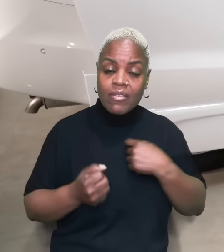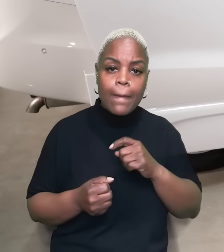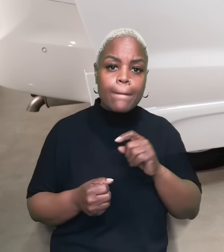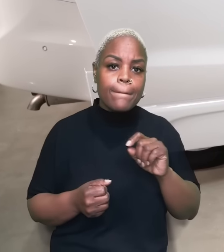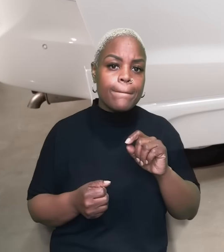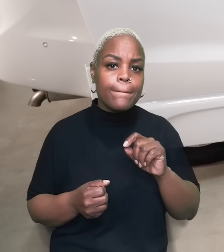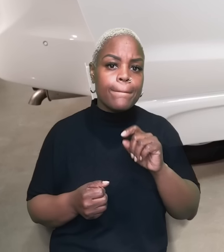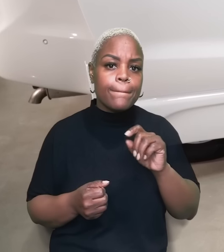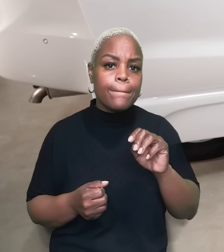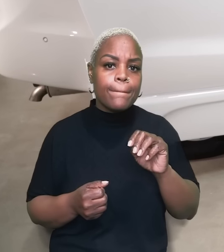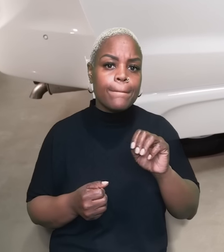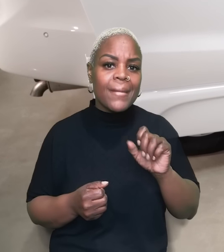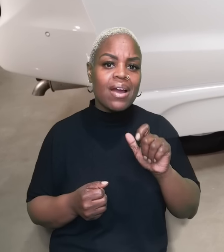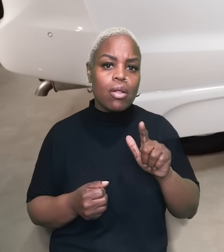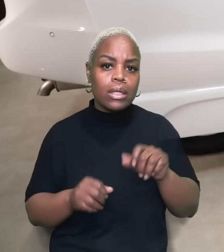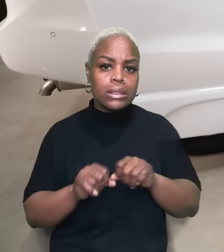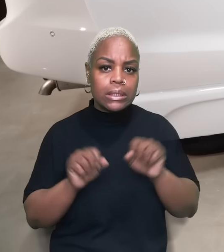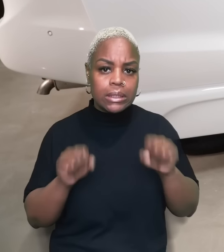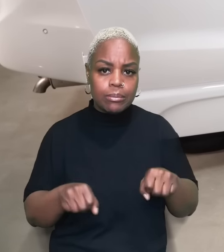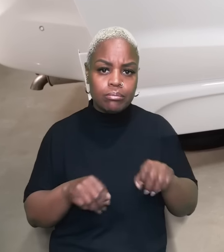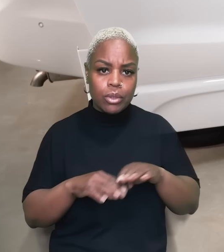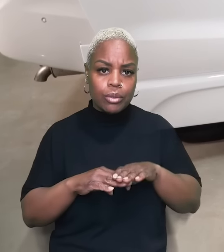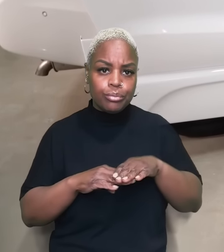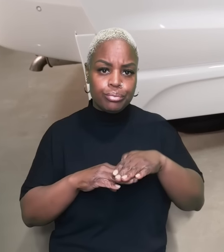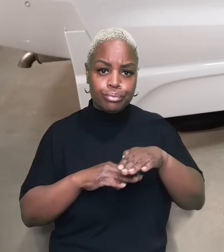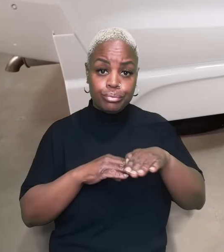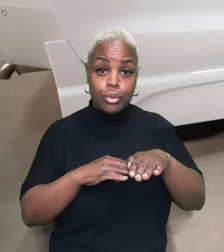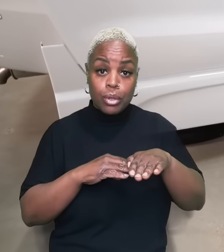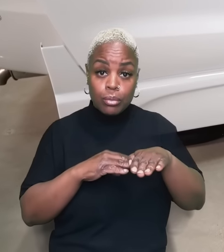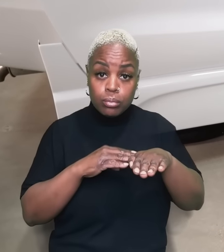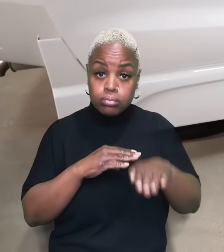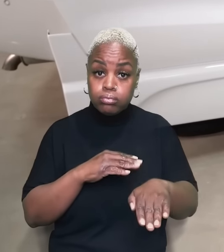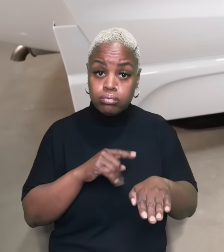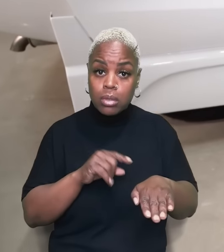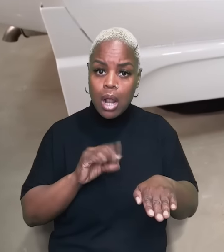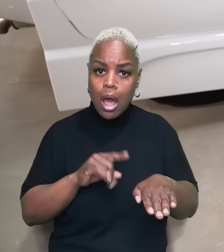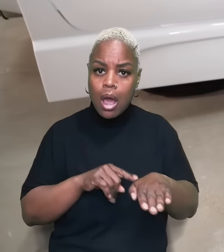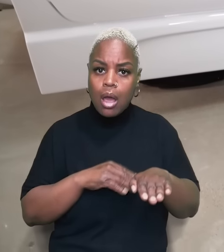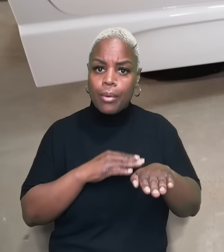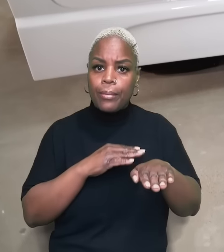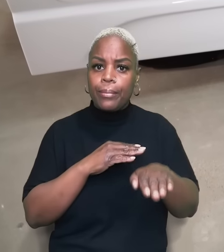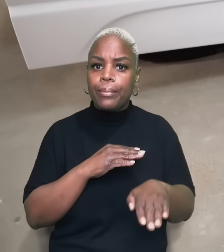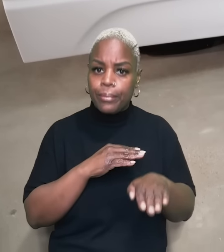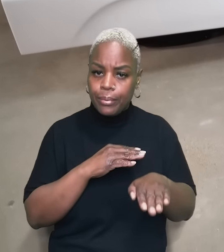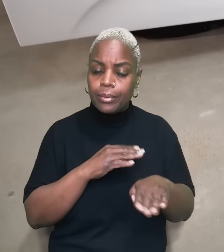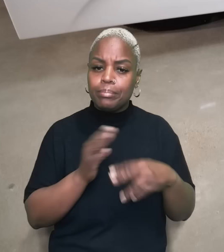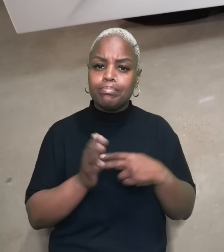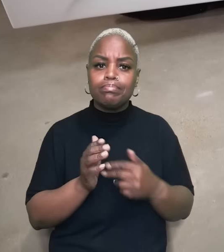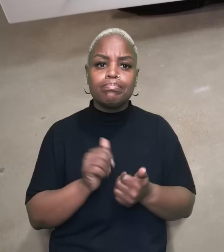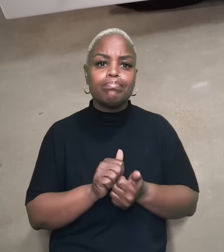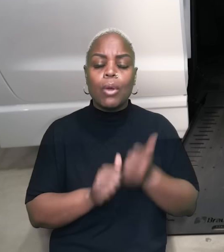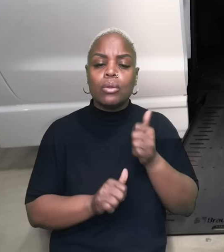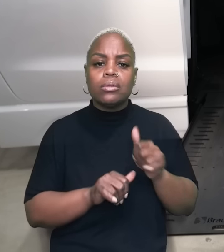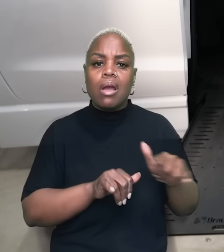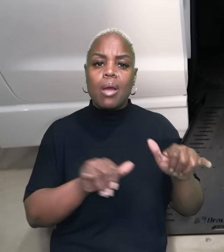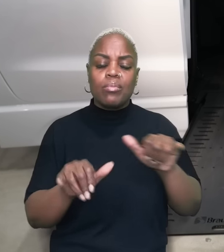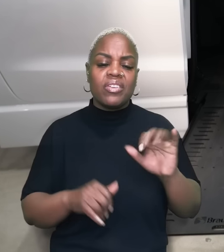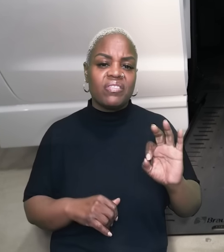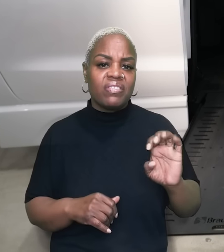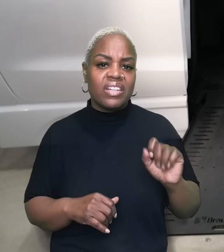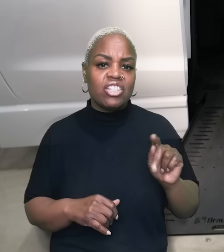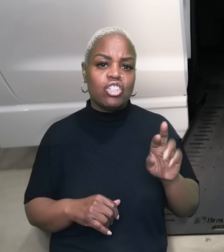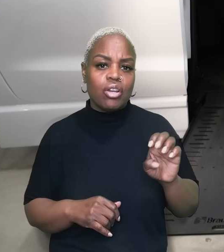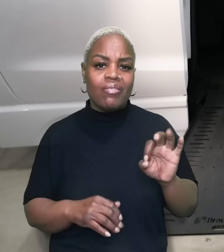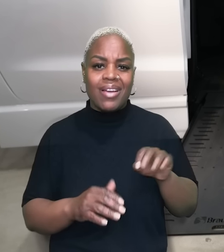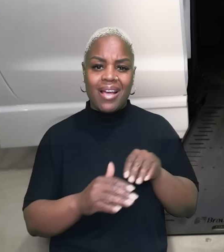system. It's kneeling down, getting lower, and here's your lighted ramp coming out. The most common features